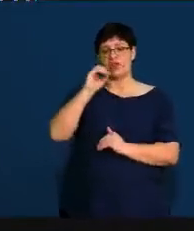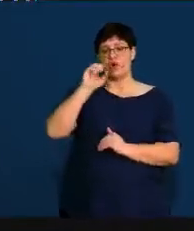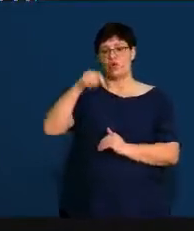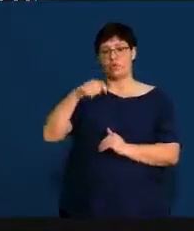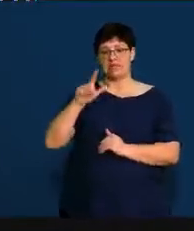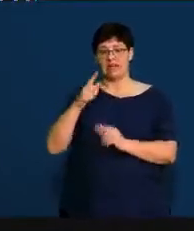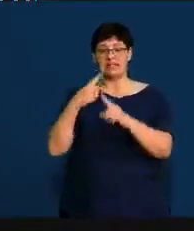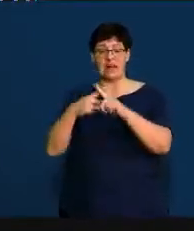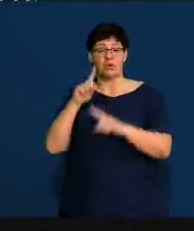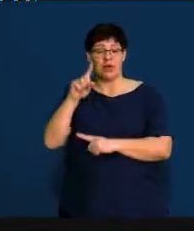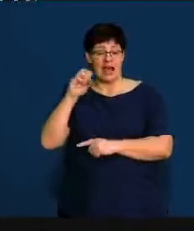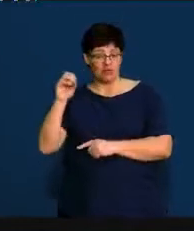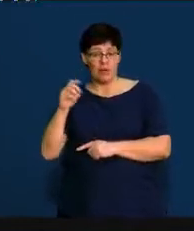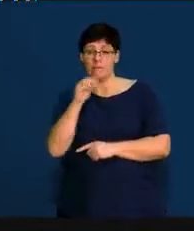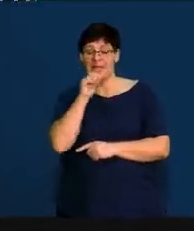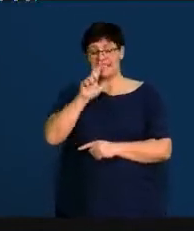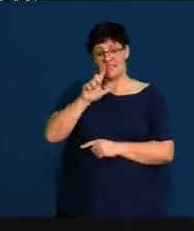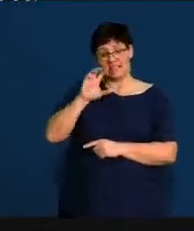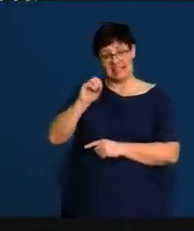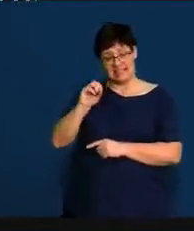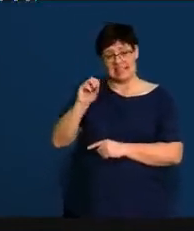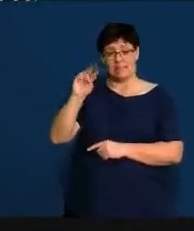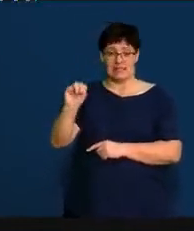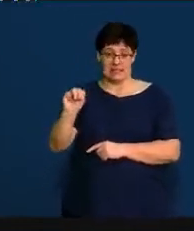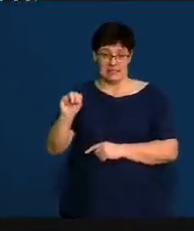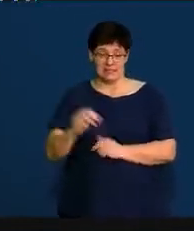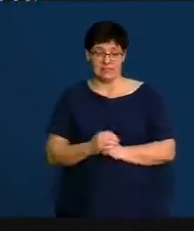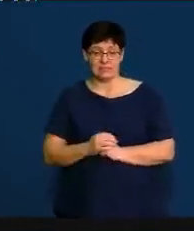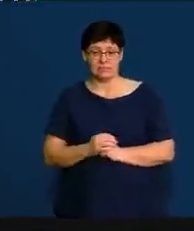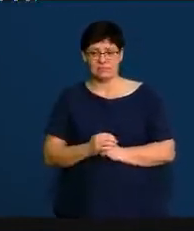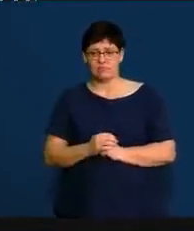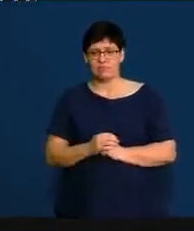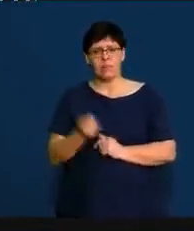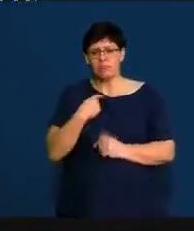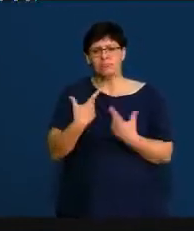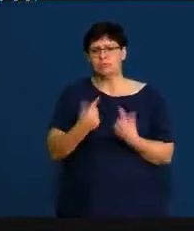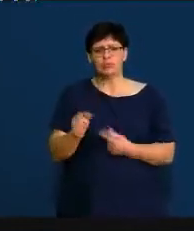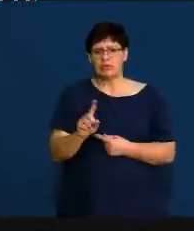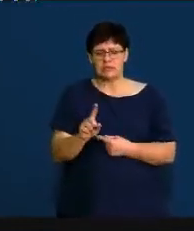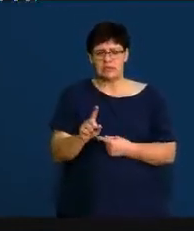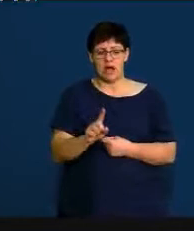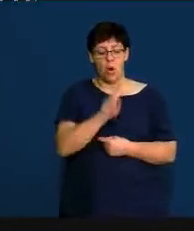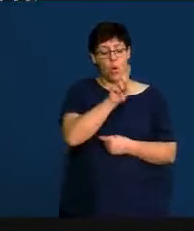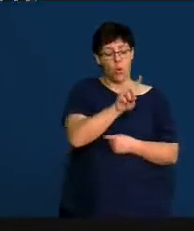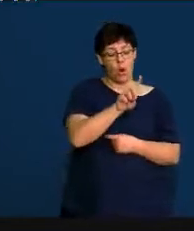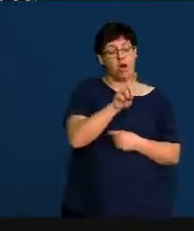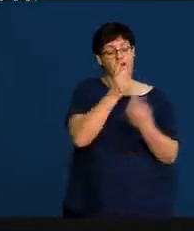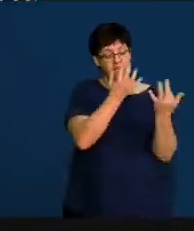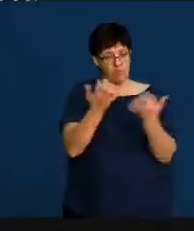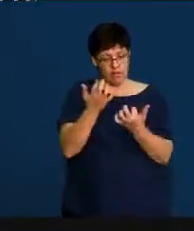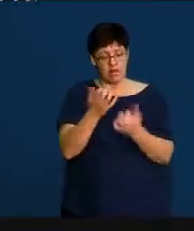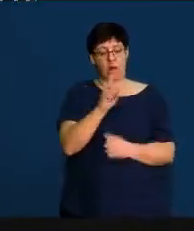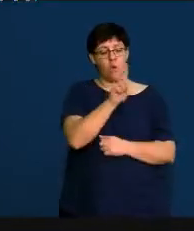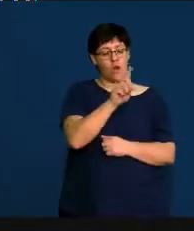it by 100, 70 meters. What do? I take now my formula of